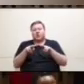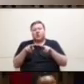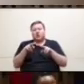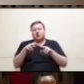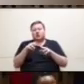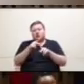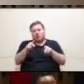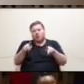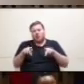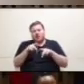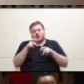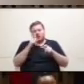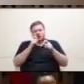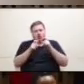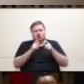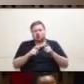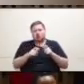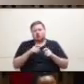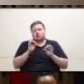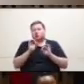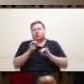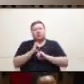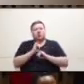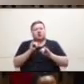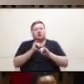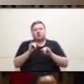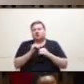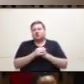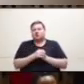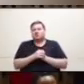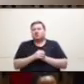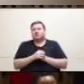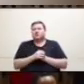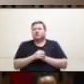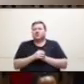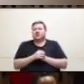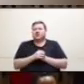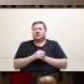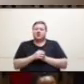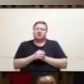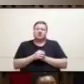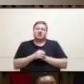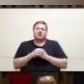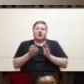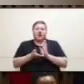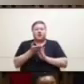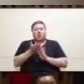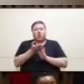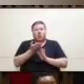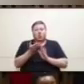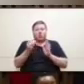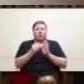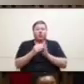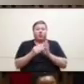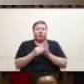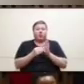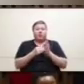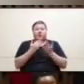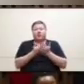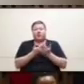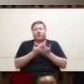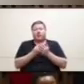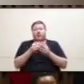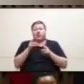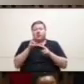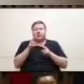there is no crisis insofar as the issue of the evaluation role is concerned. And even upon its uploading, we made sure that we are able to monitor